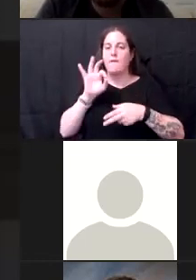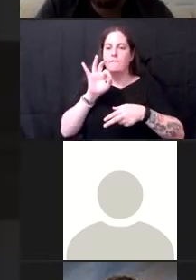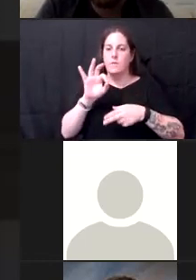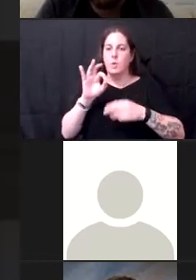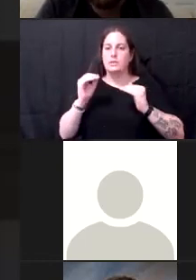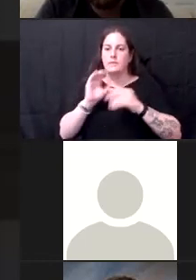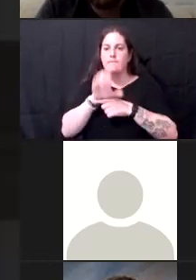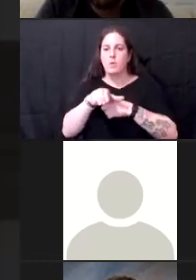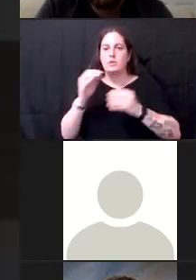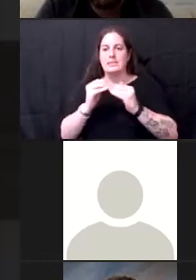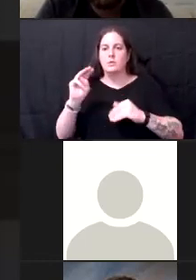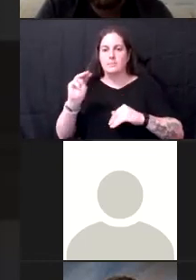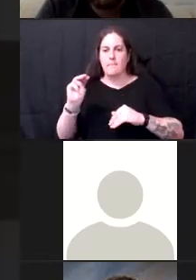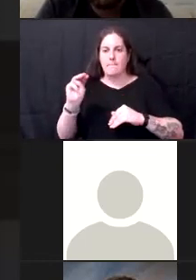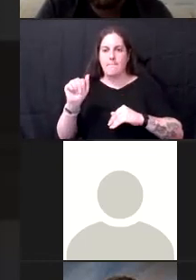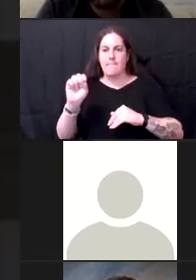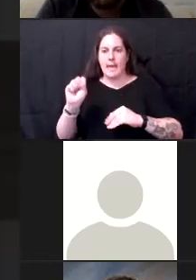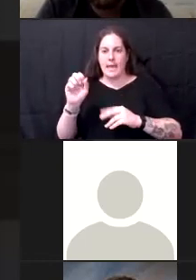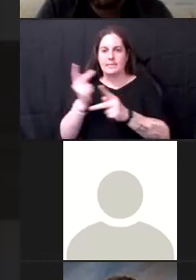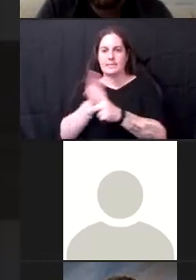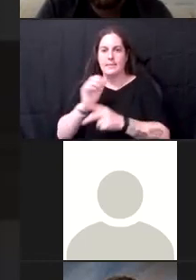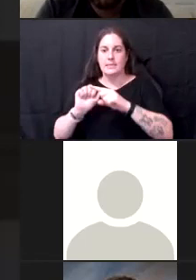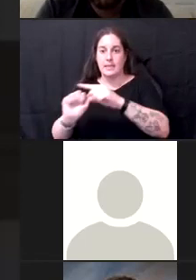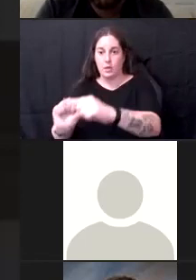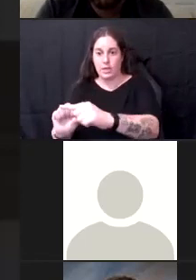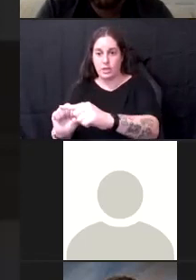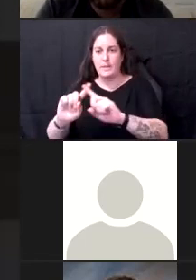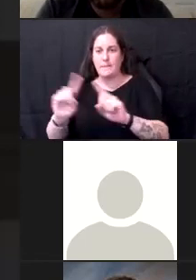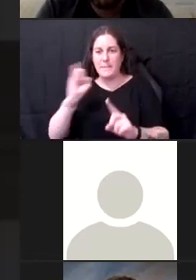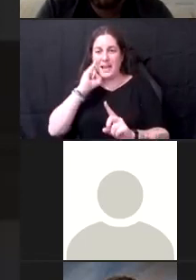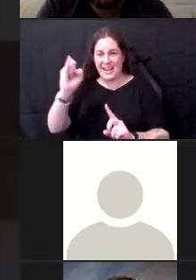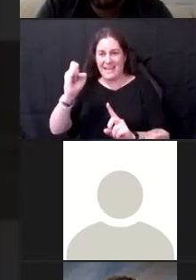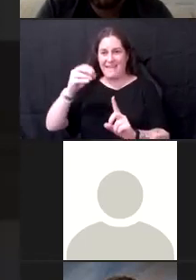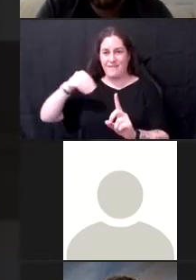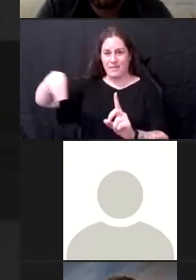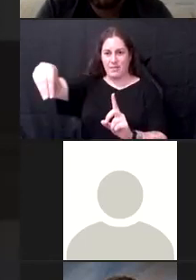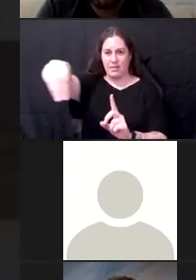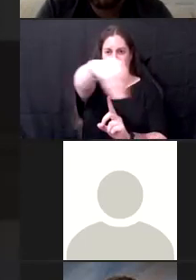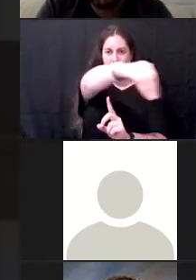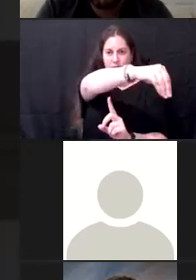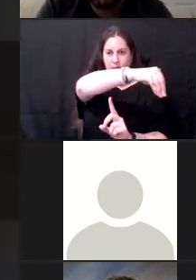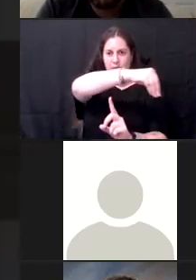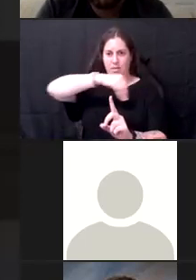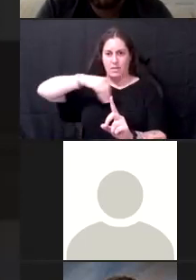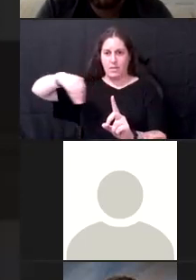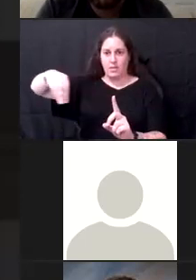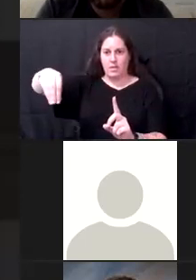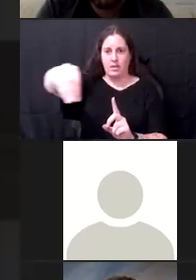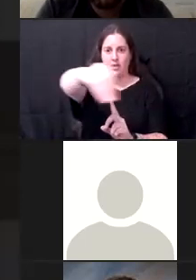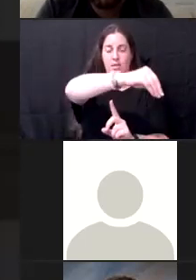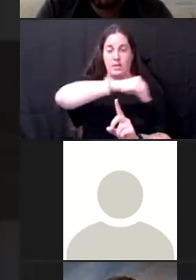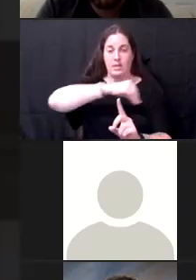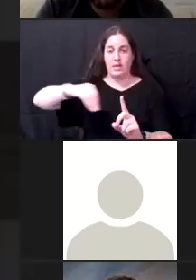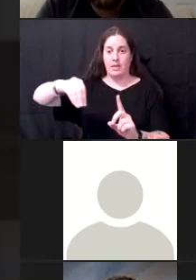acceleration. But for an object that's orbiting in a circle, that acceleration is the centripetal